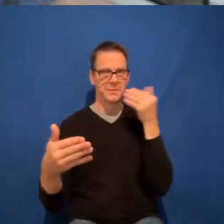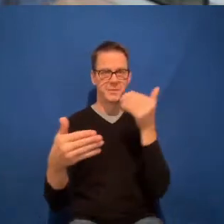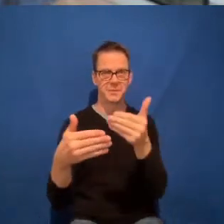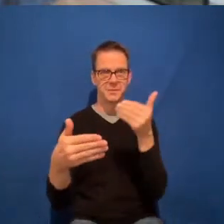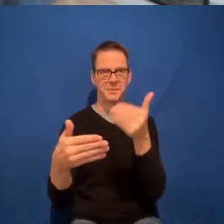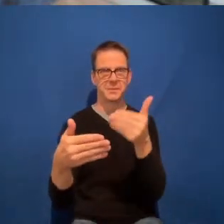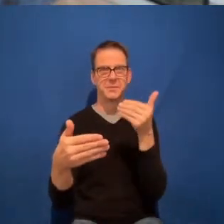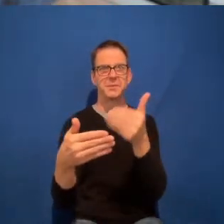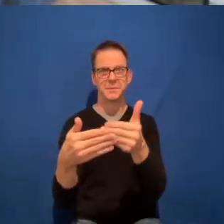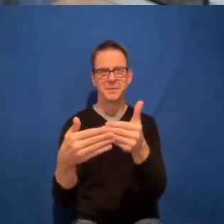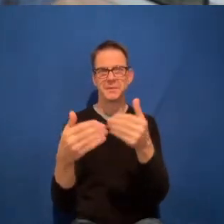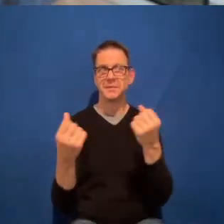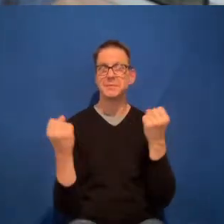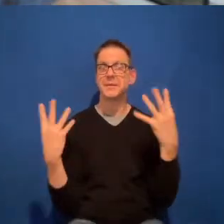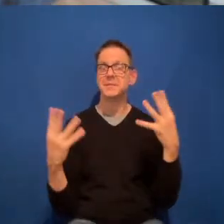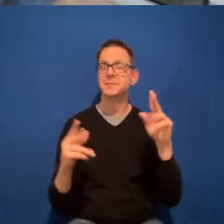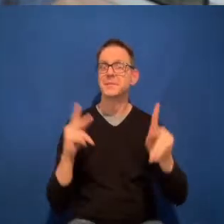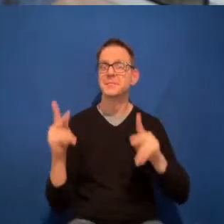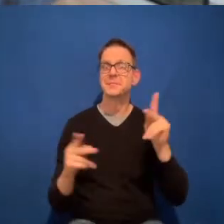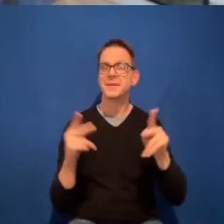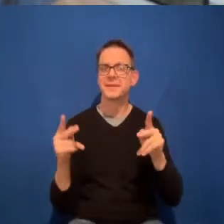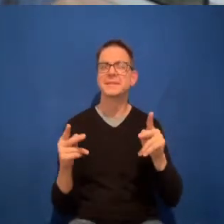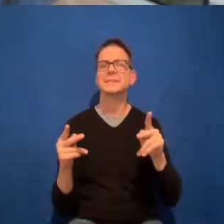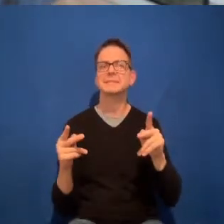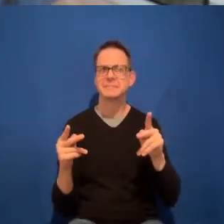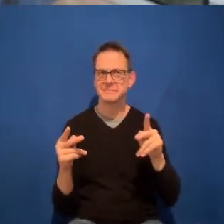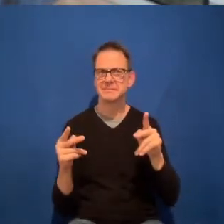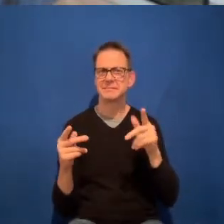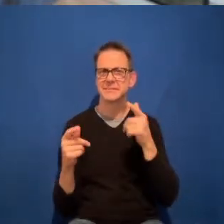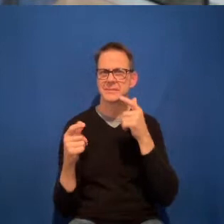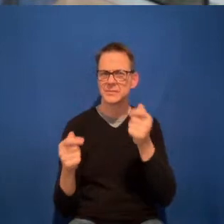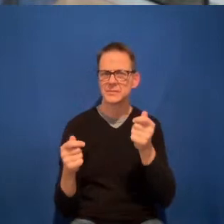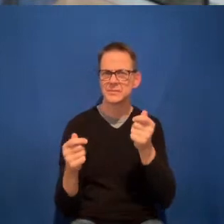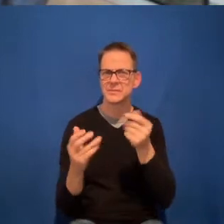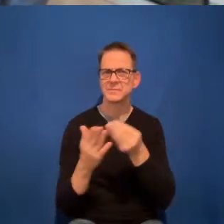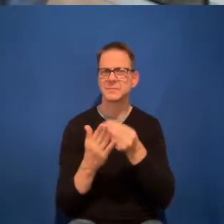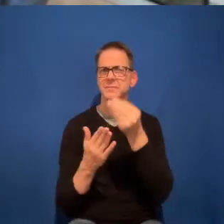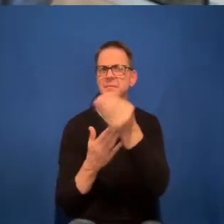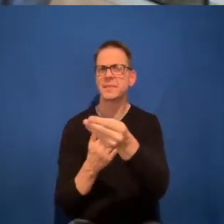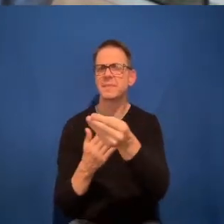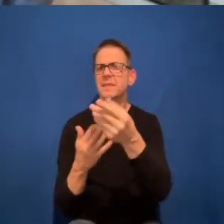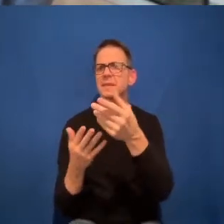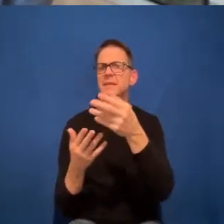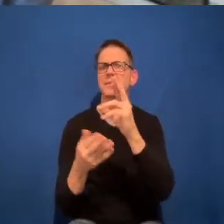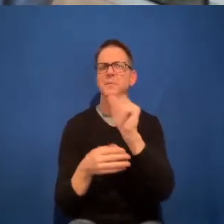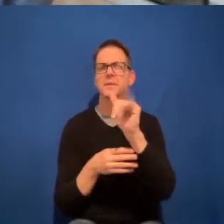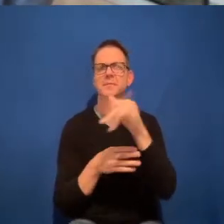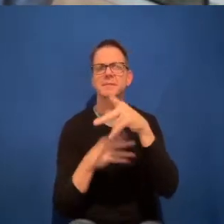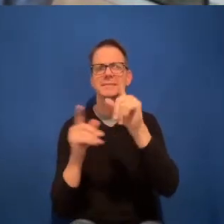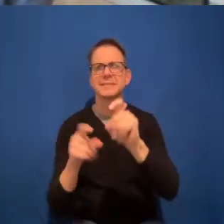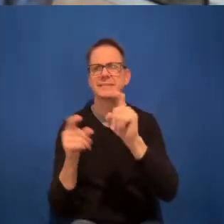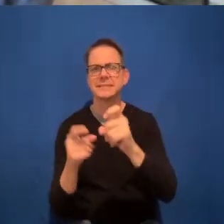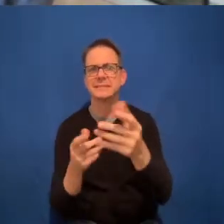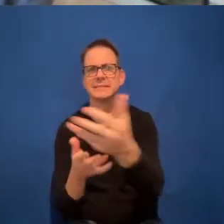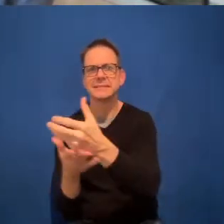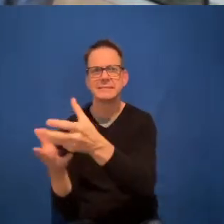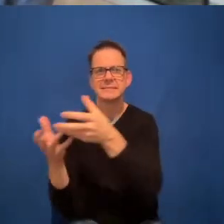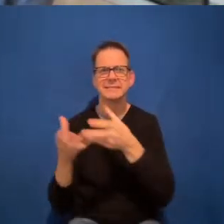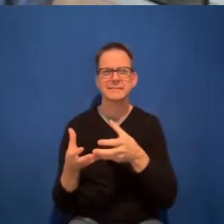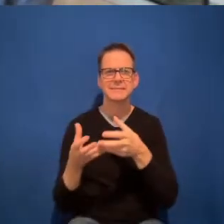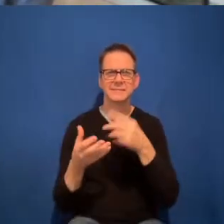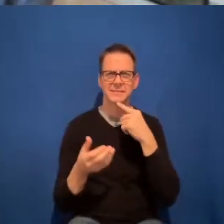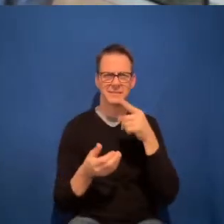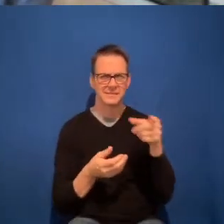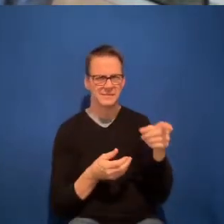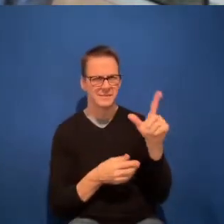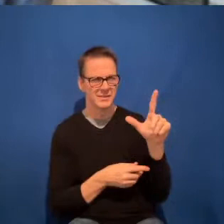lot of people who are interested in where they can purchase them. You'd mentioned Lovett, is that